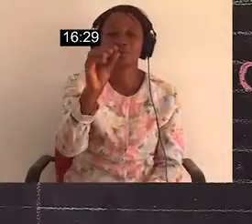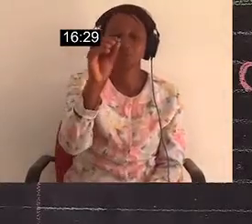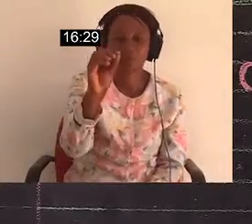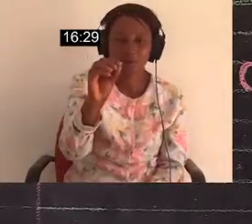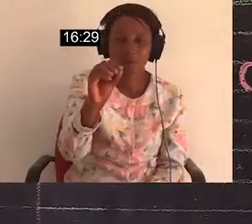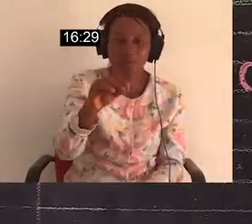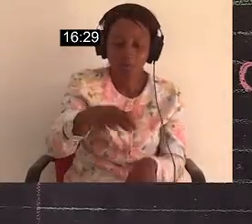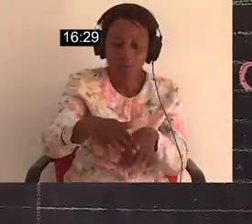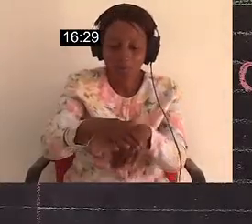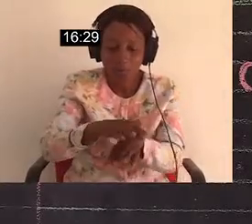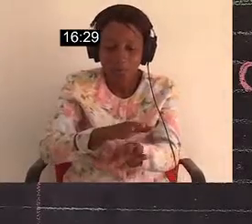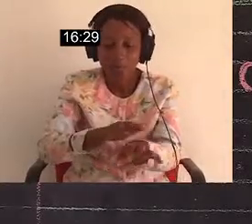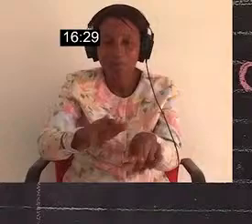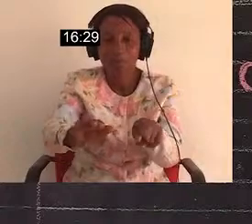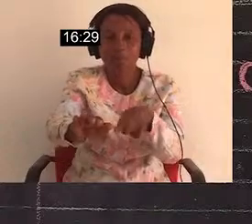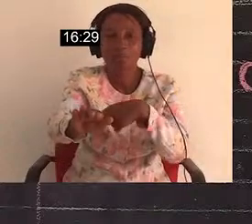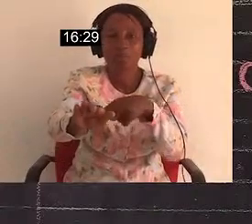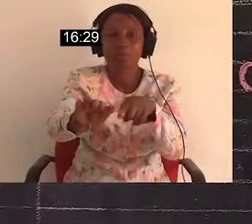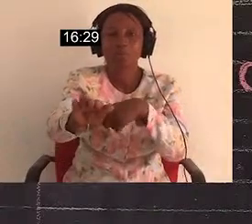underlined.